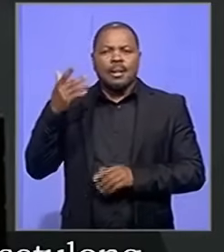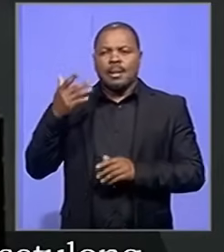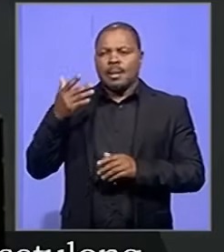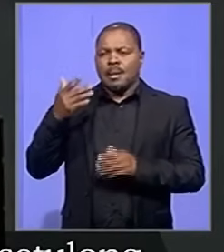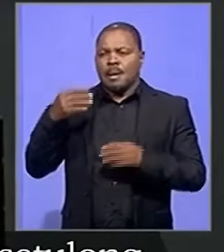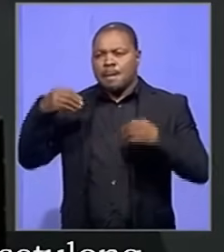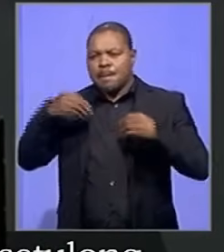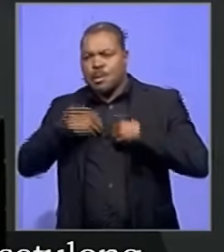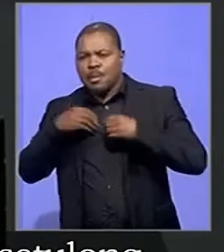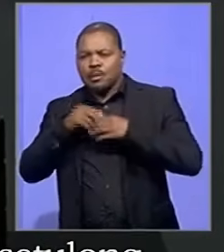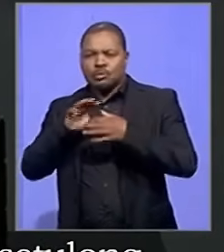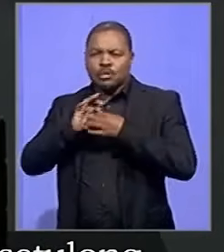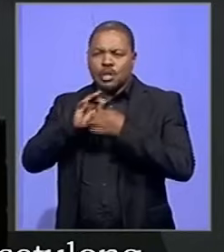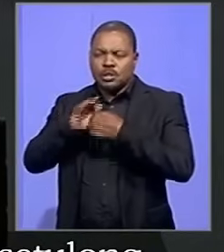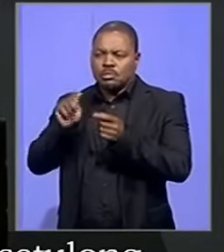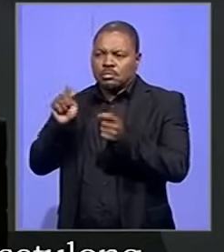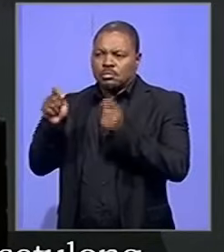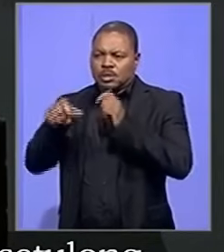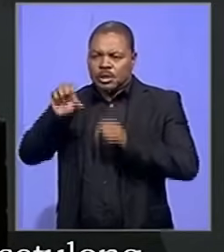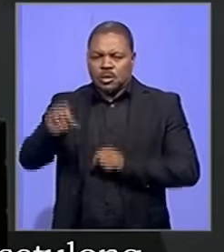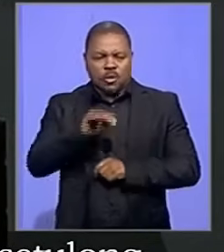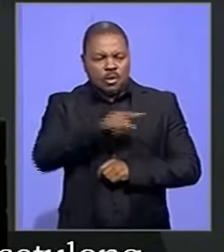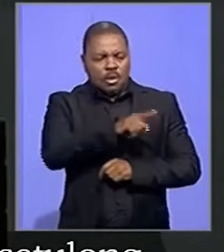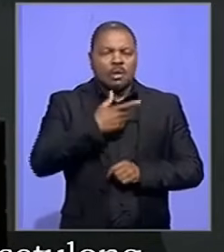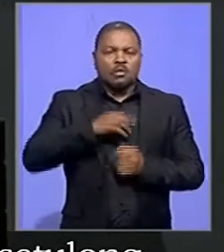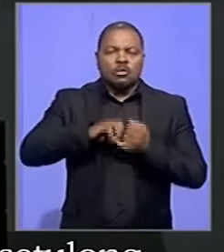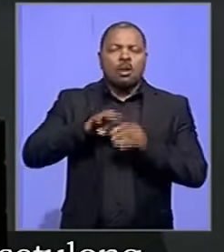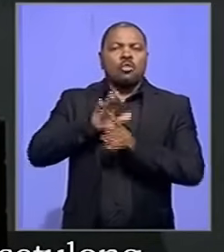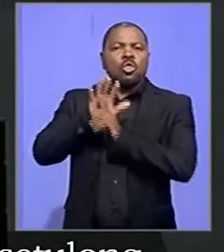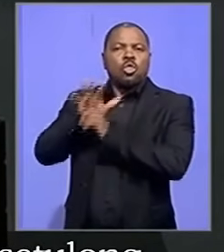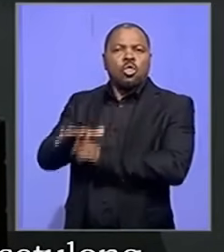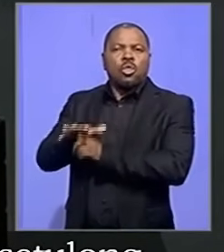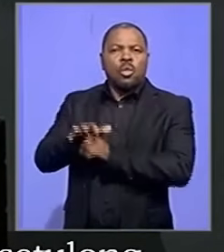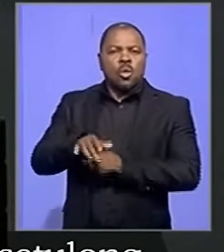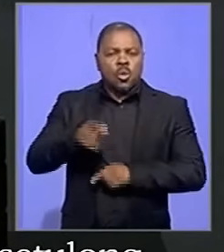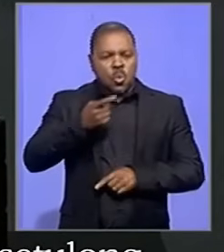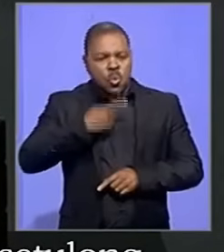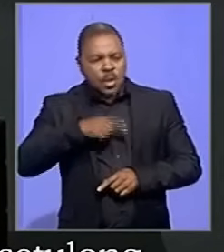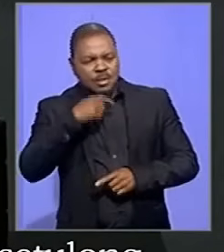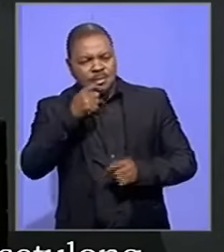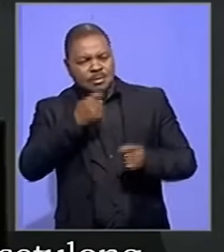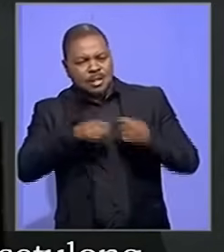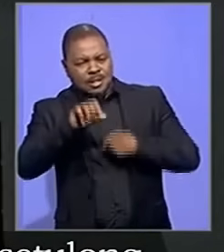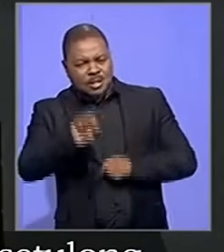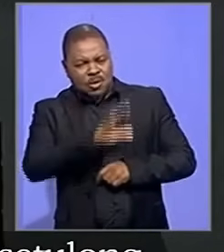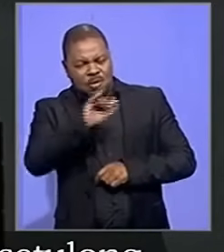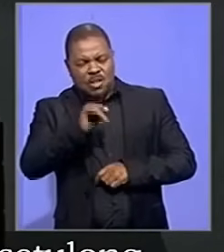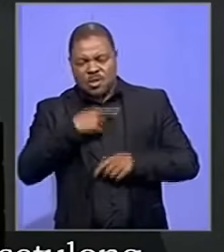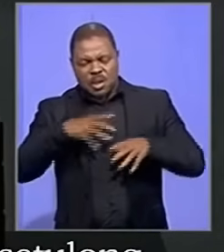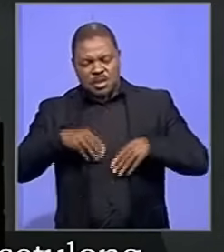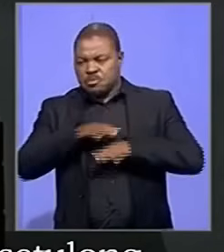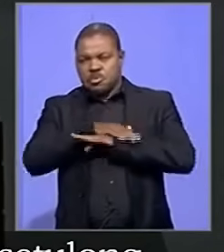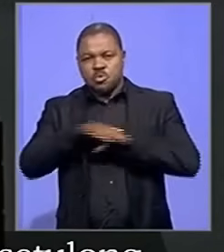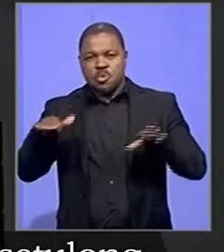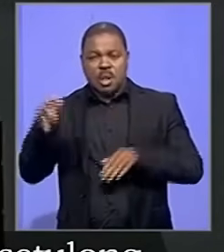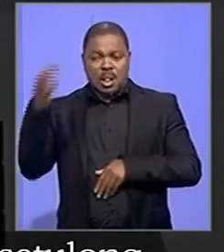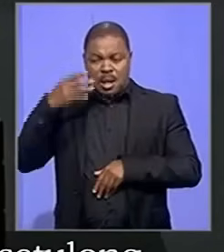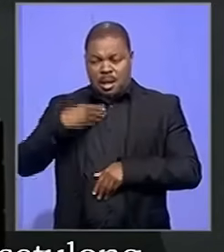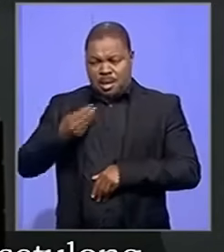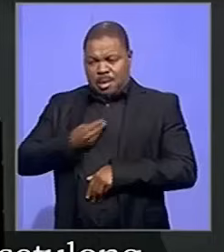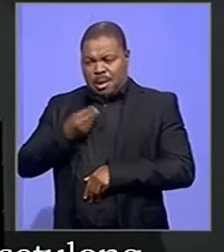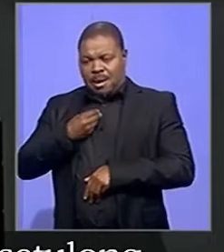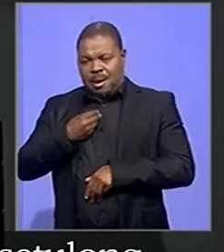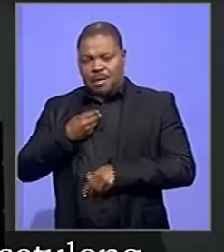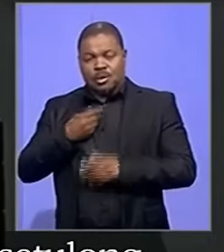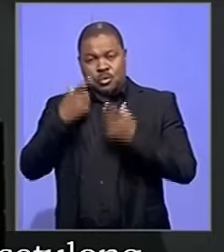of property relations in South Africa. We refuse to sell out. We've never done so when we're young, and we're